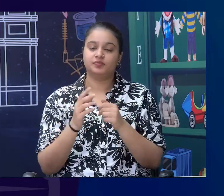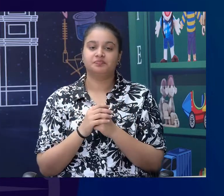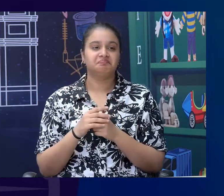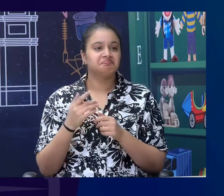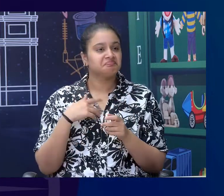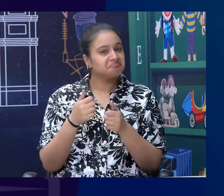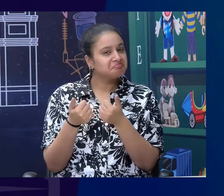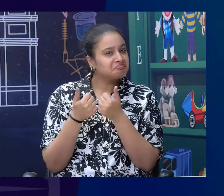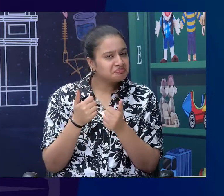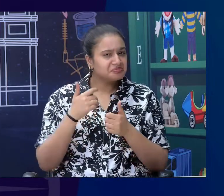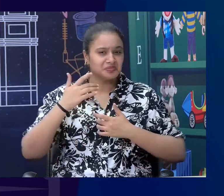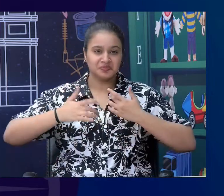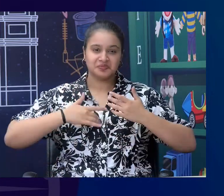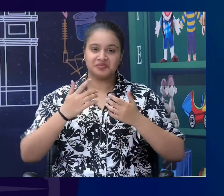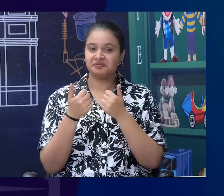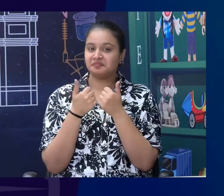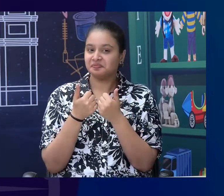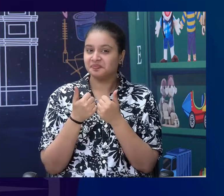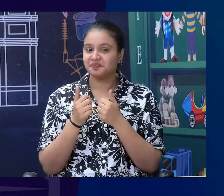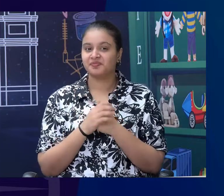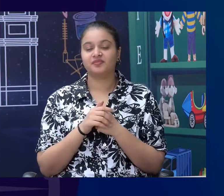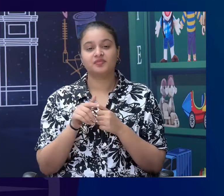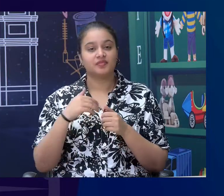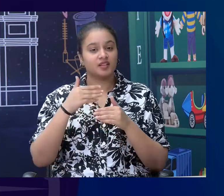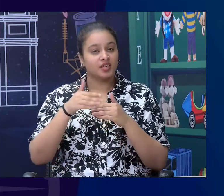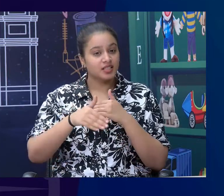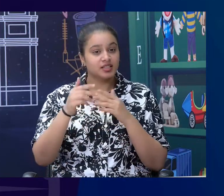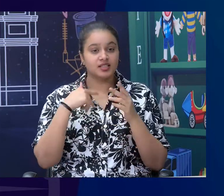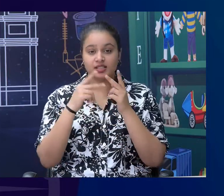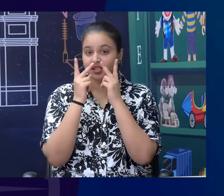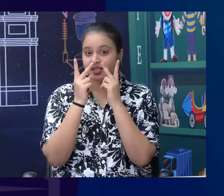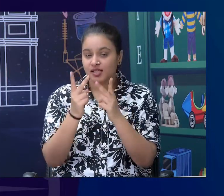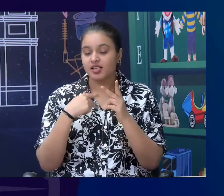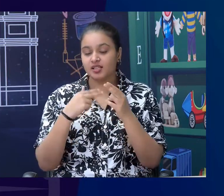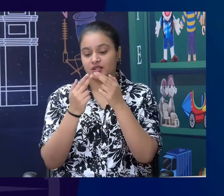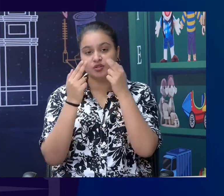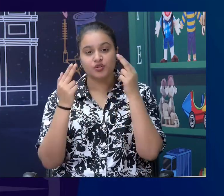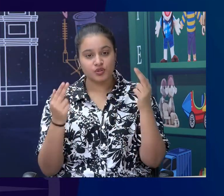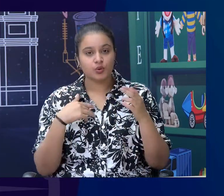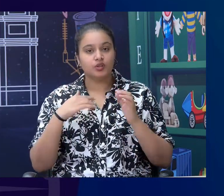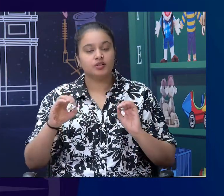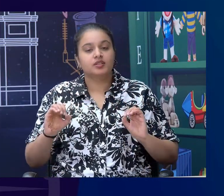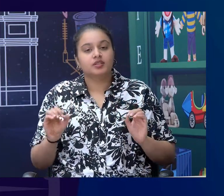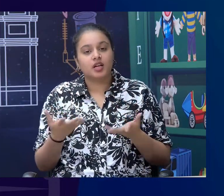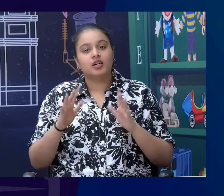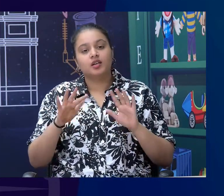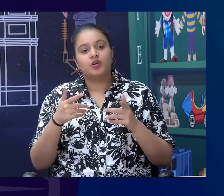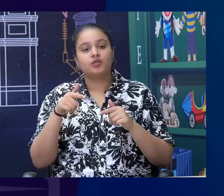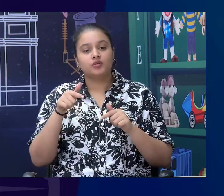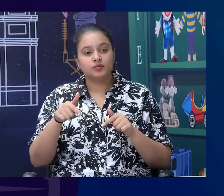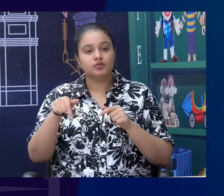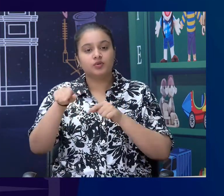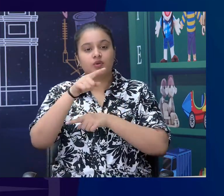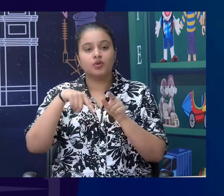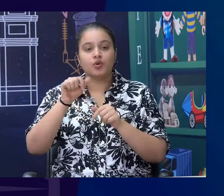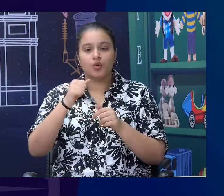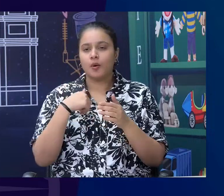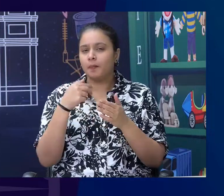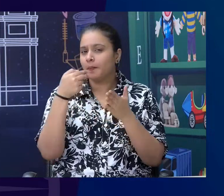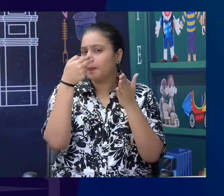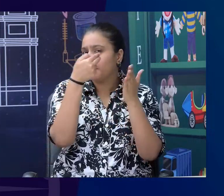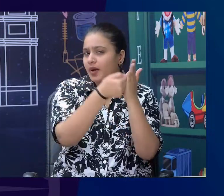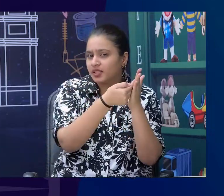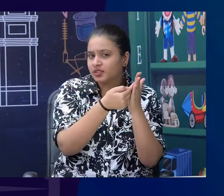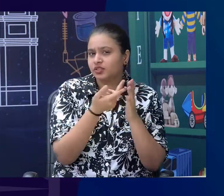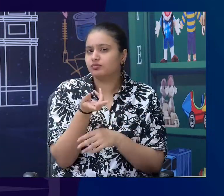lovely. Well, it's going to be really exciting. So let me see how the story unfolds. And by the way, why have you mentioned the